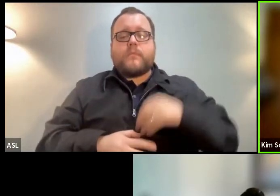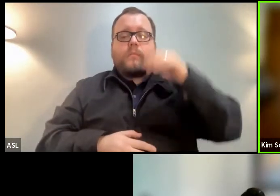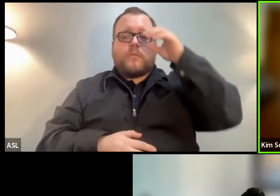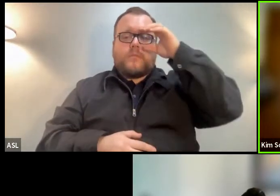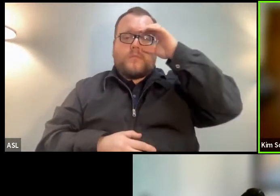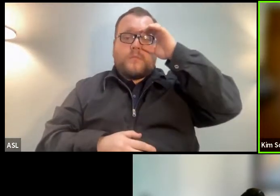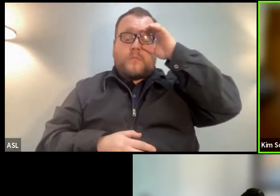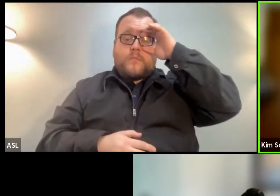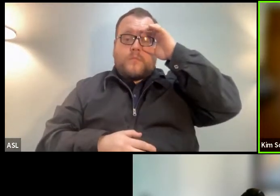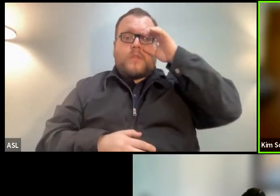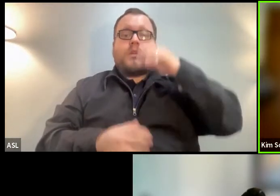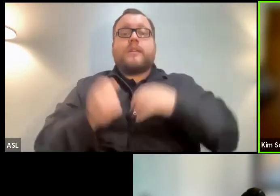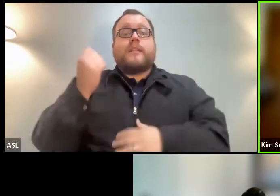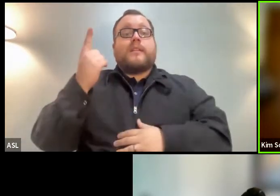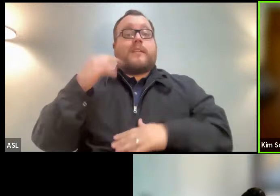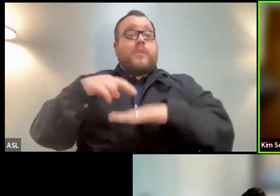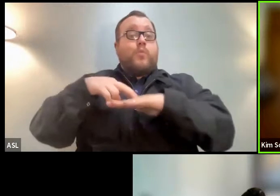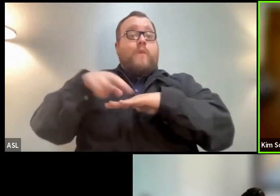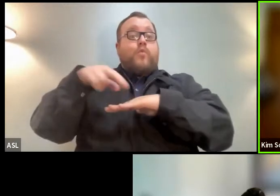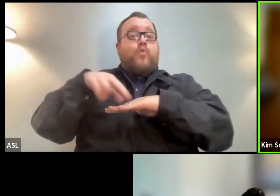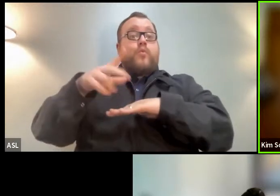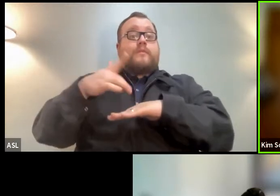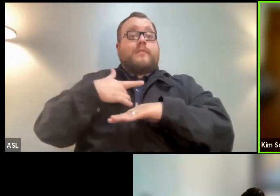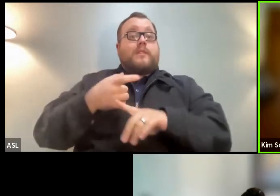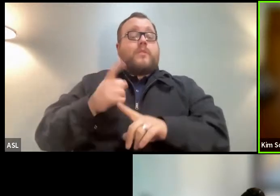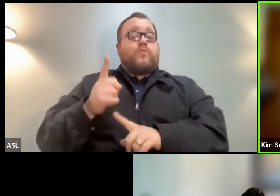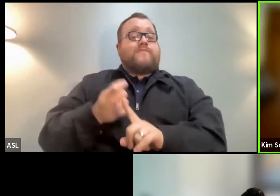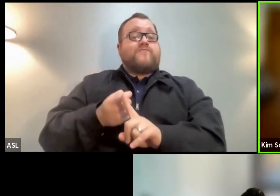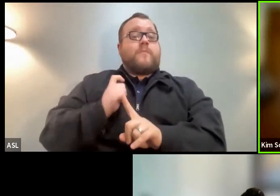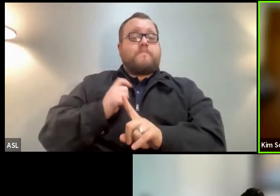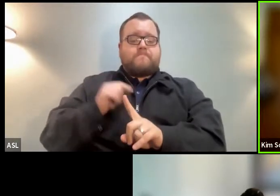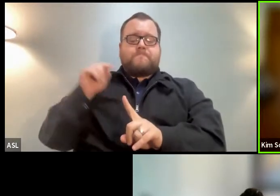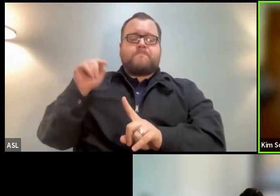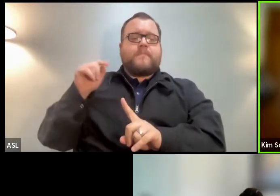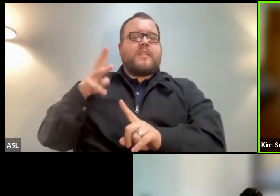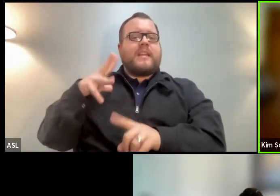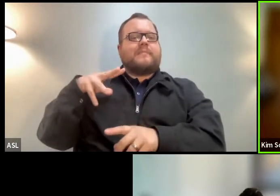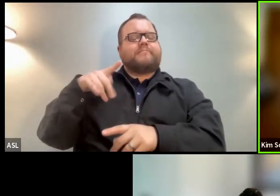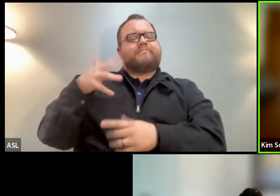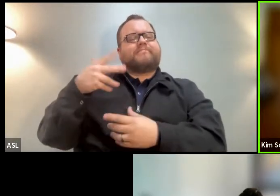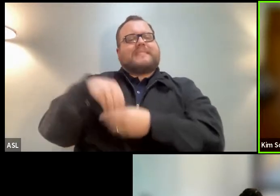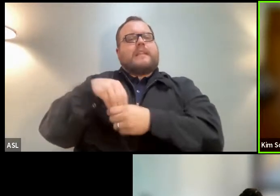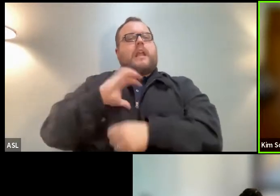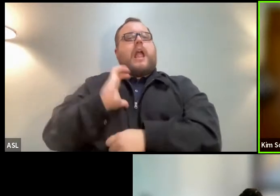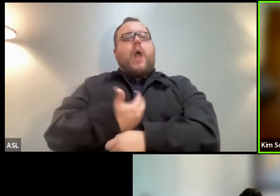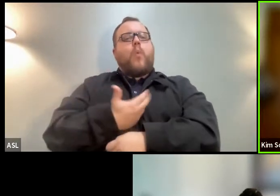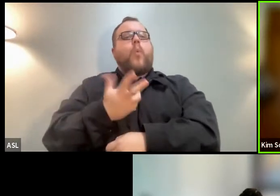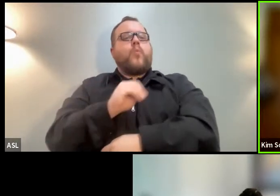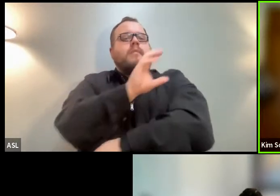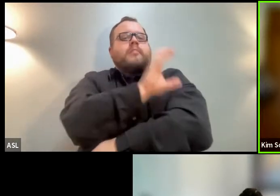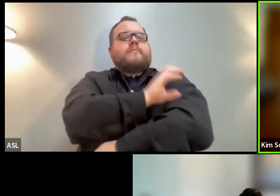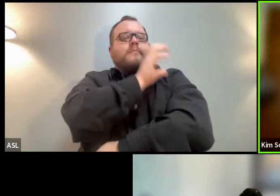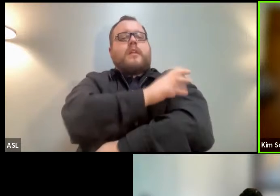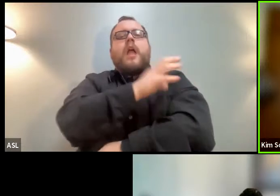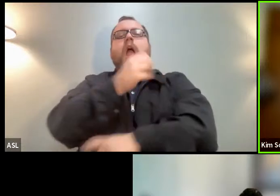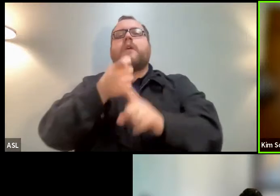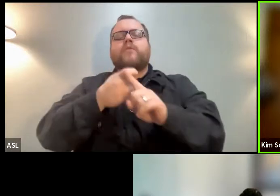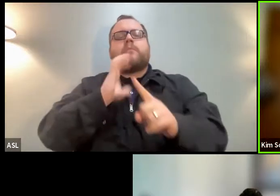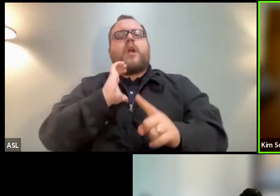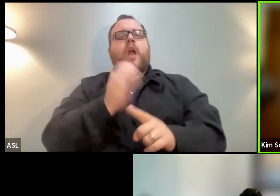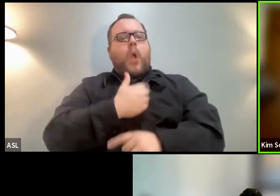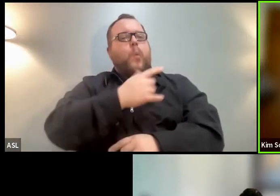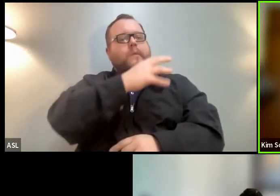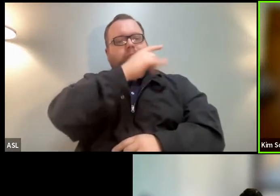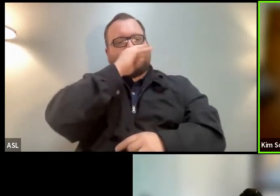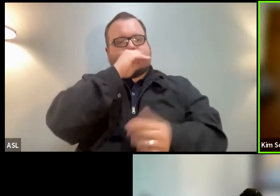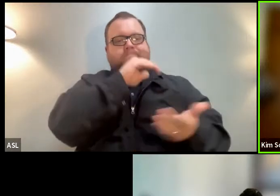Our referrals usually come from our internally from our clinics and from our pediatric clinics